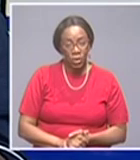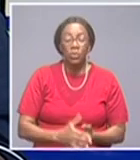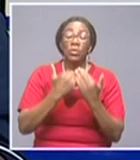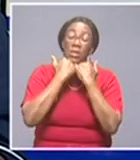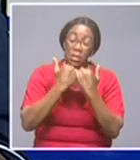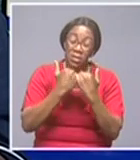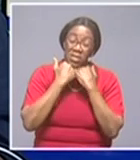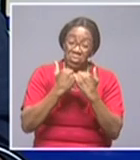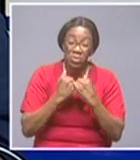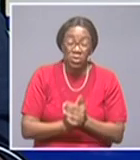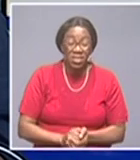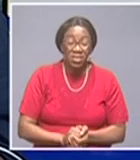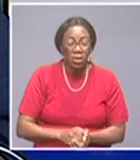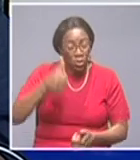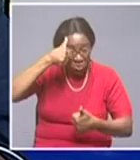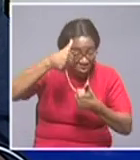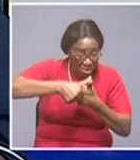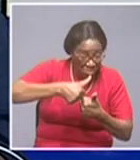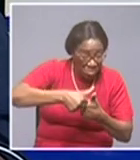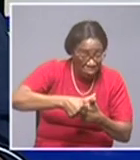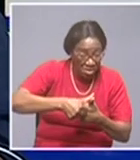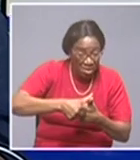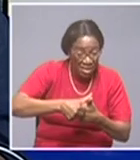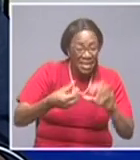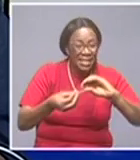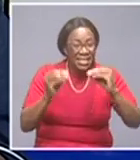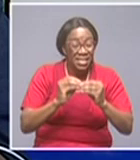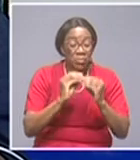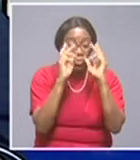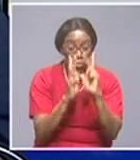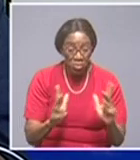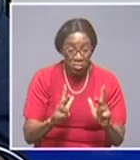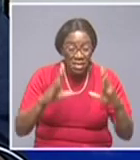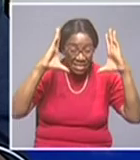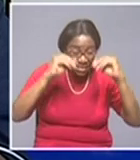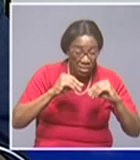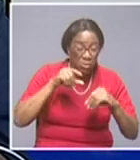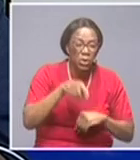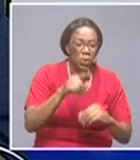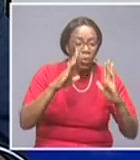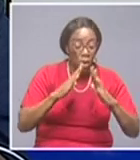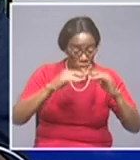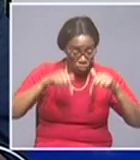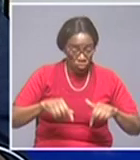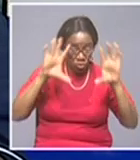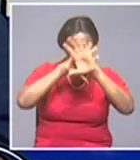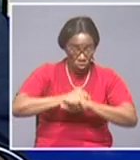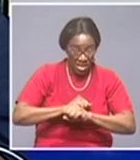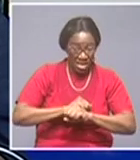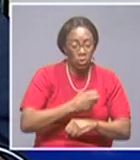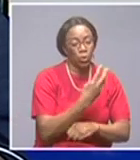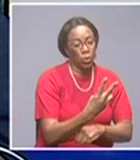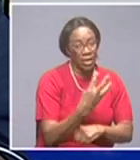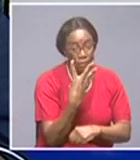in your household tonight, so that when people come tomorrow, or because this process goes for 2 weeks, or even after 2